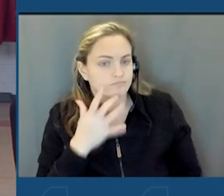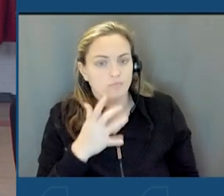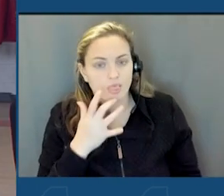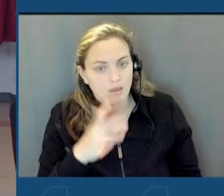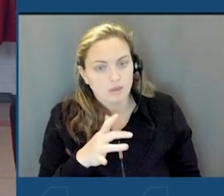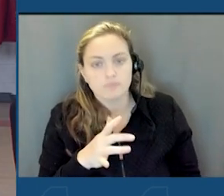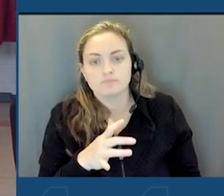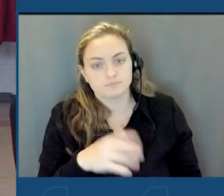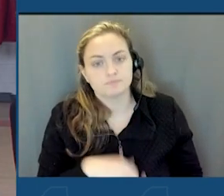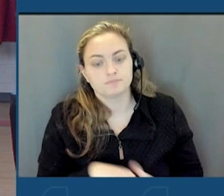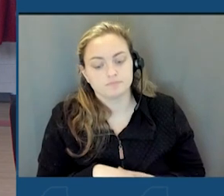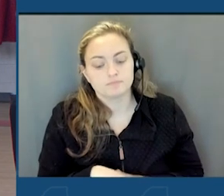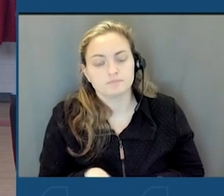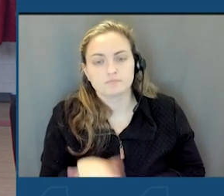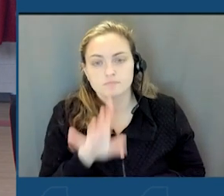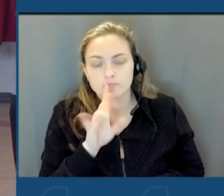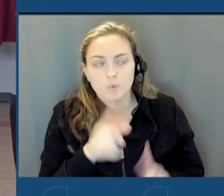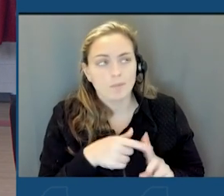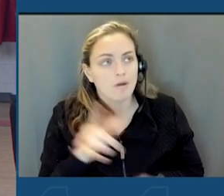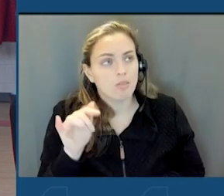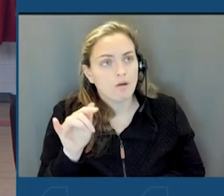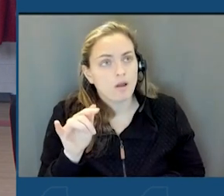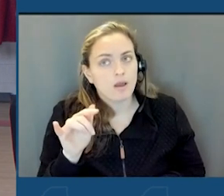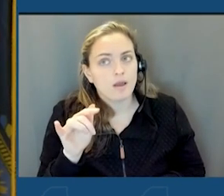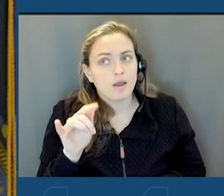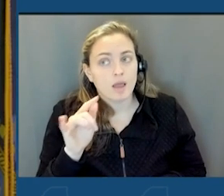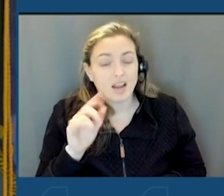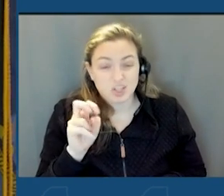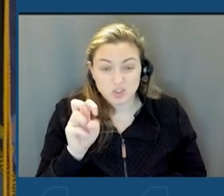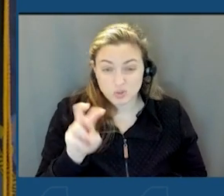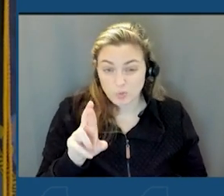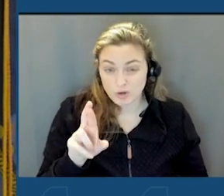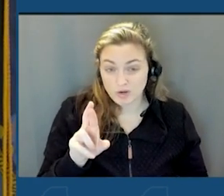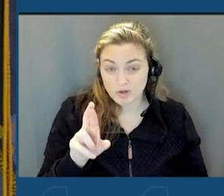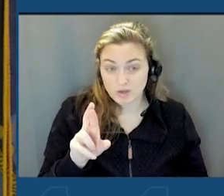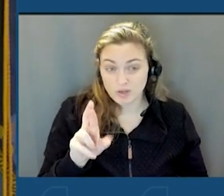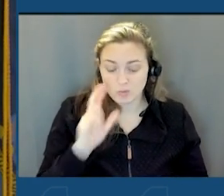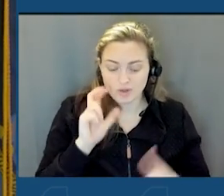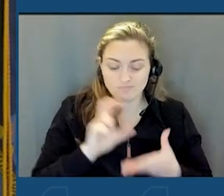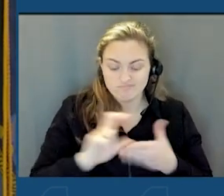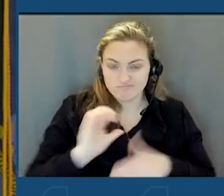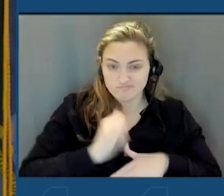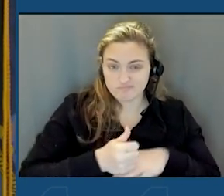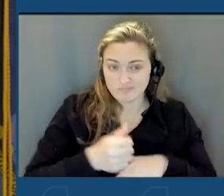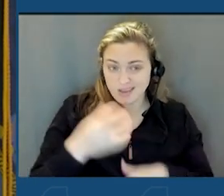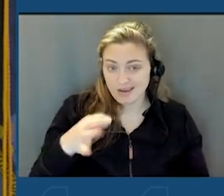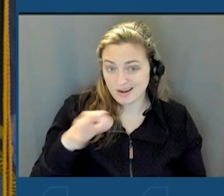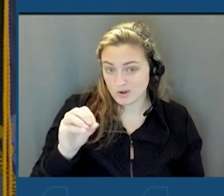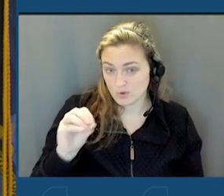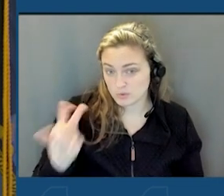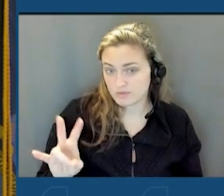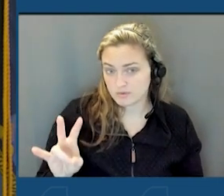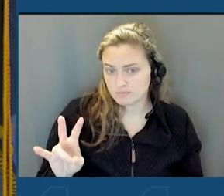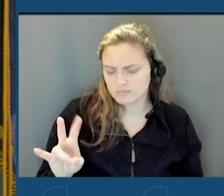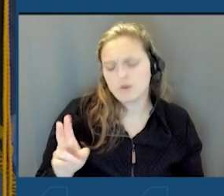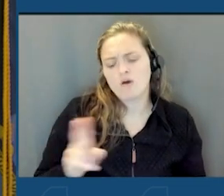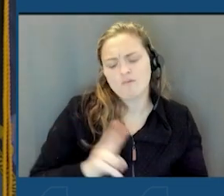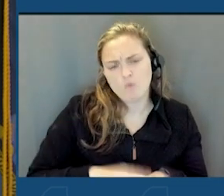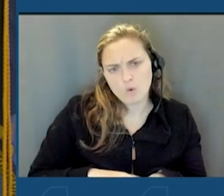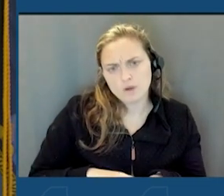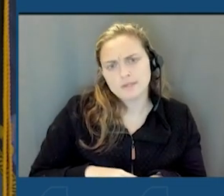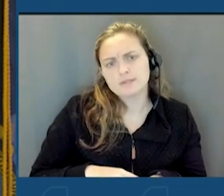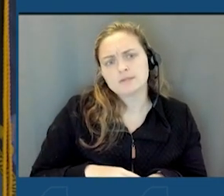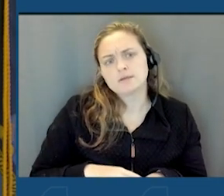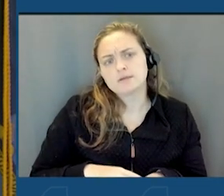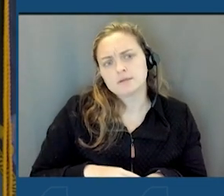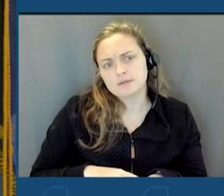talk about, why didn't Long Island think about putting in a sewer plant? We put in a sewer plant in 1907. Of course, then it was gravity